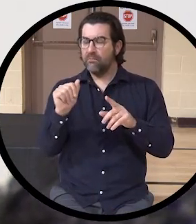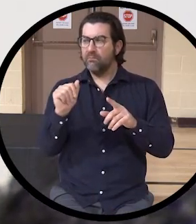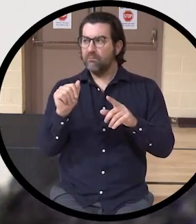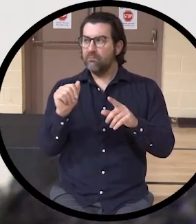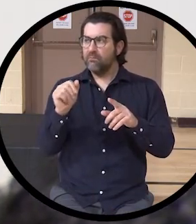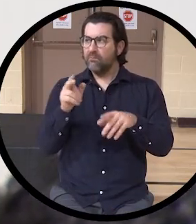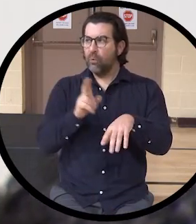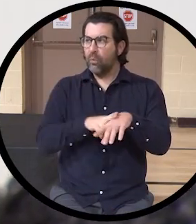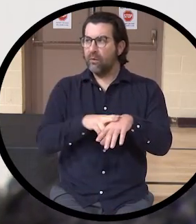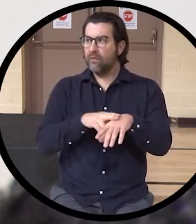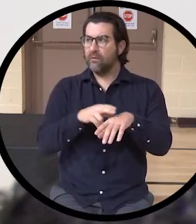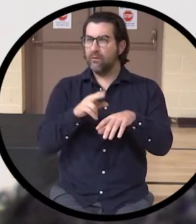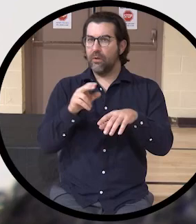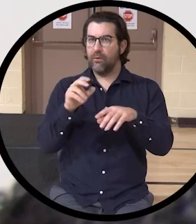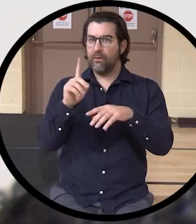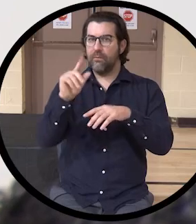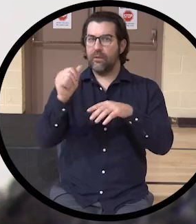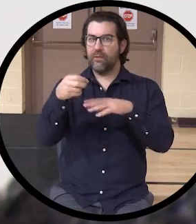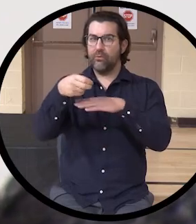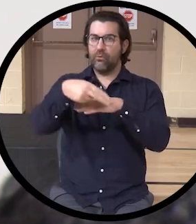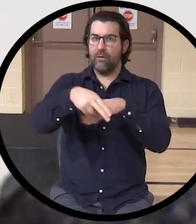yeah. Disability from a bike.